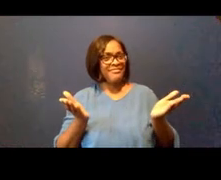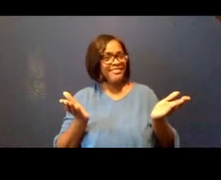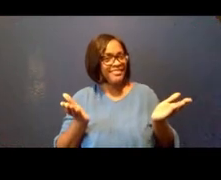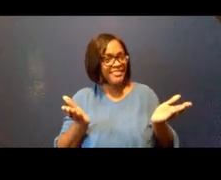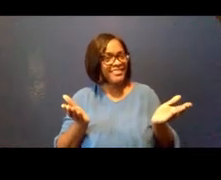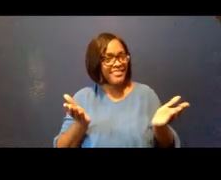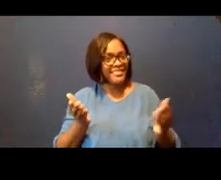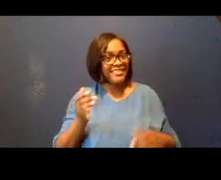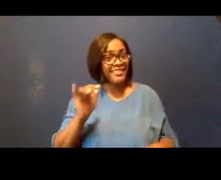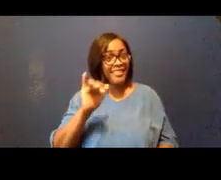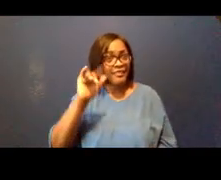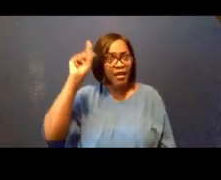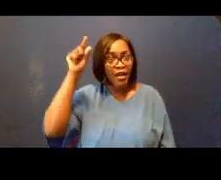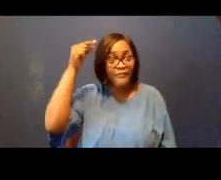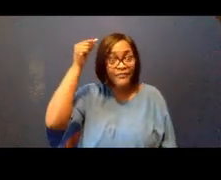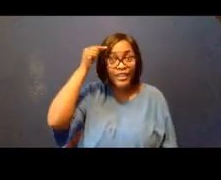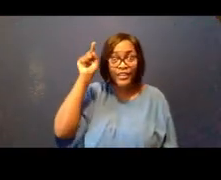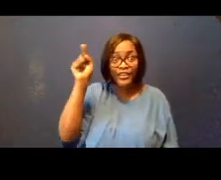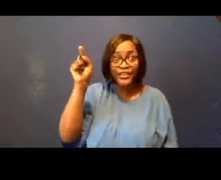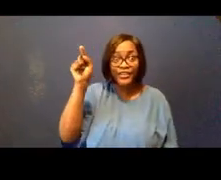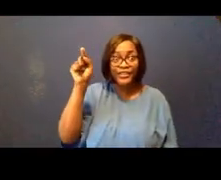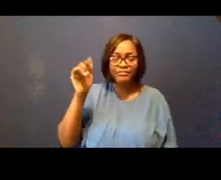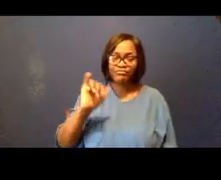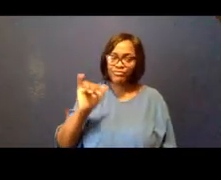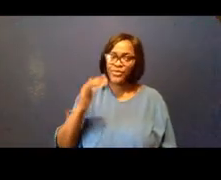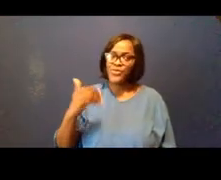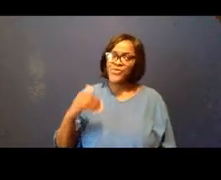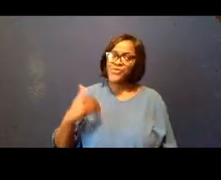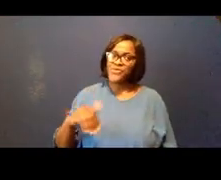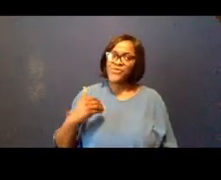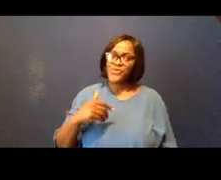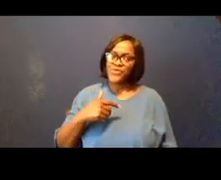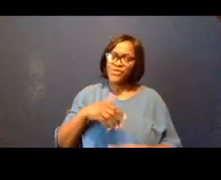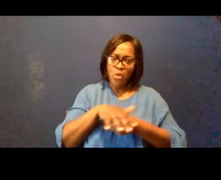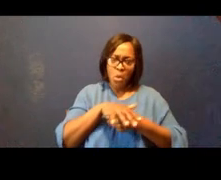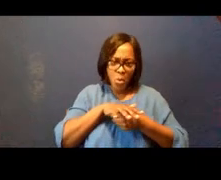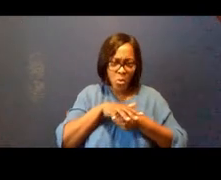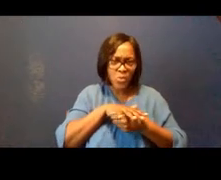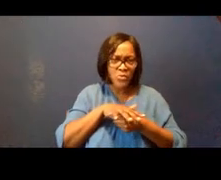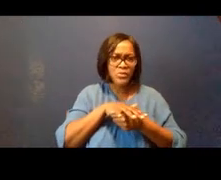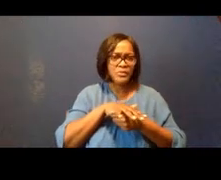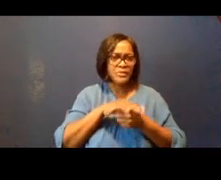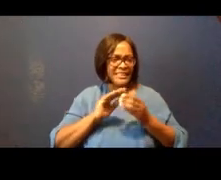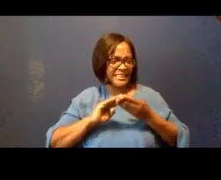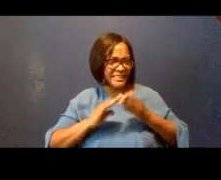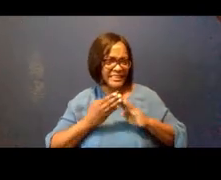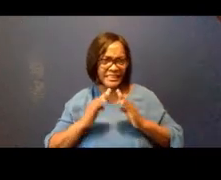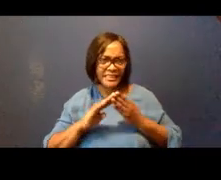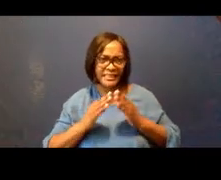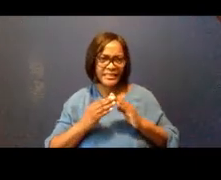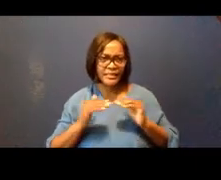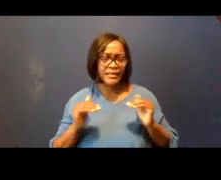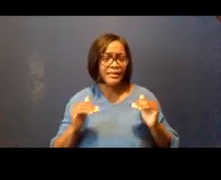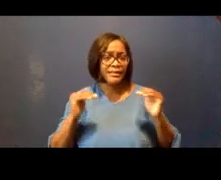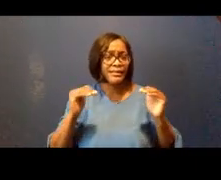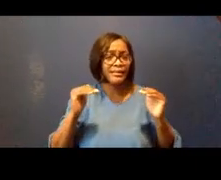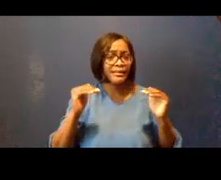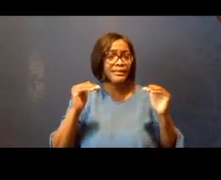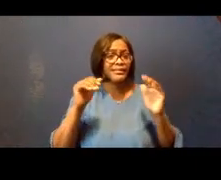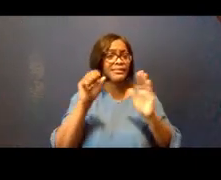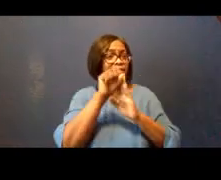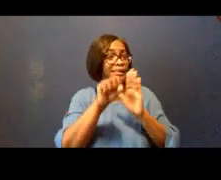It is imperative it is